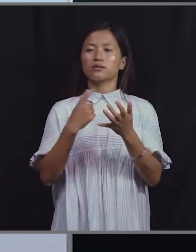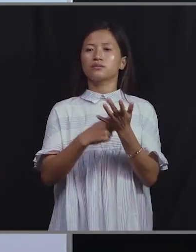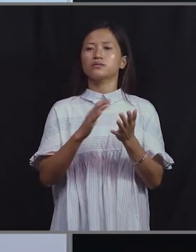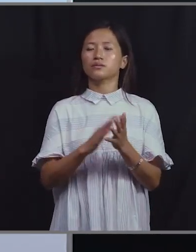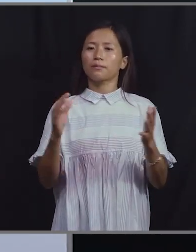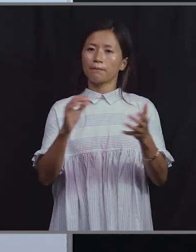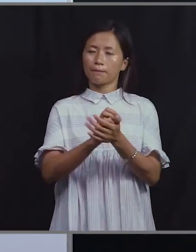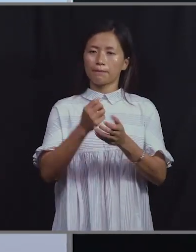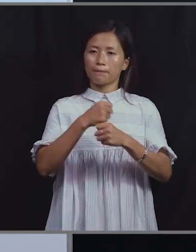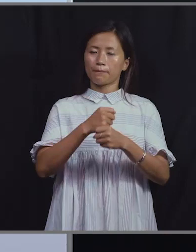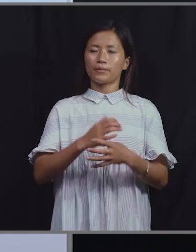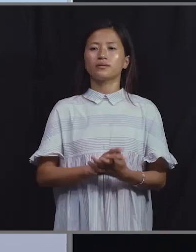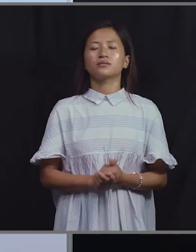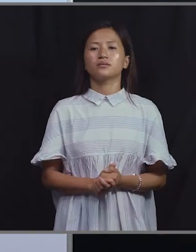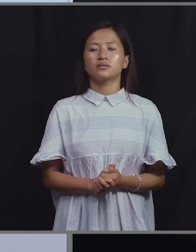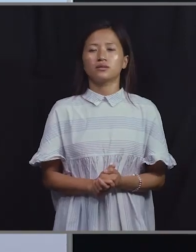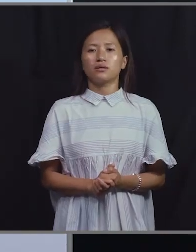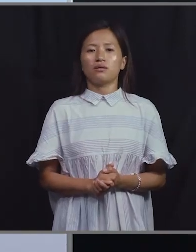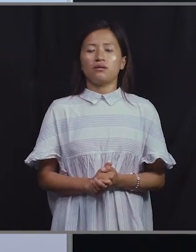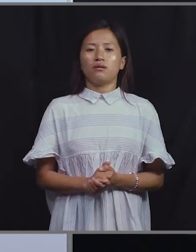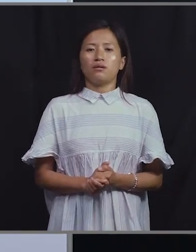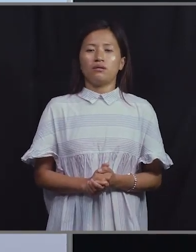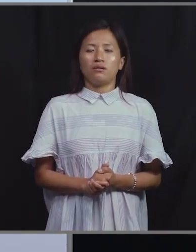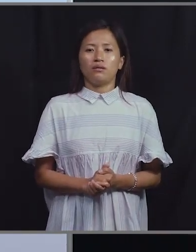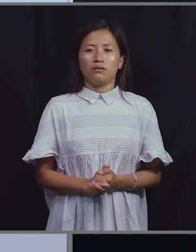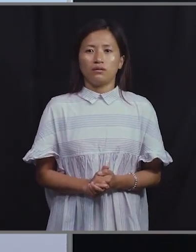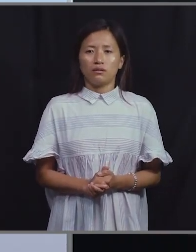the impact of this crisis?